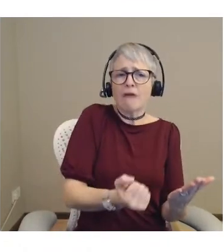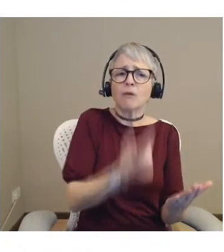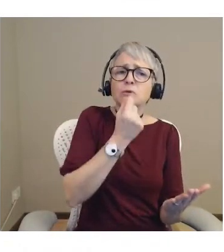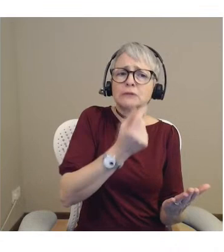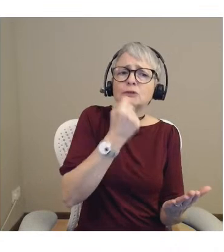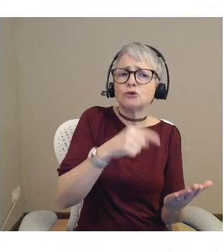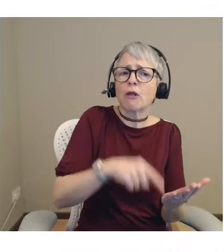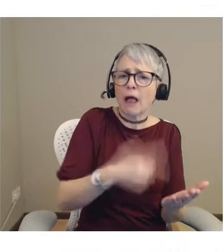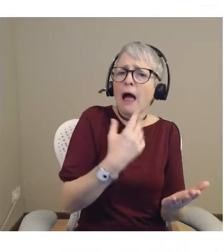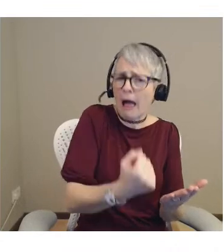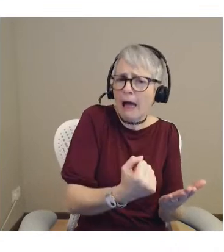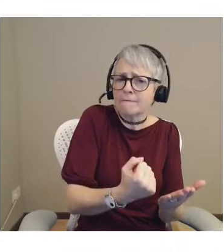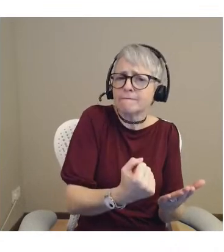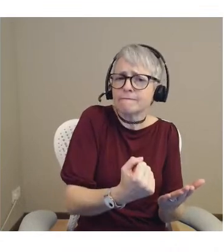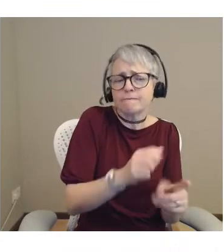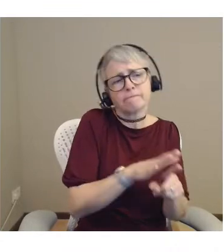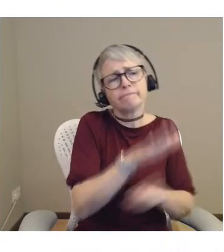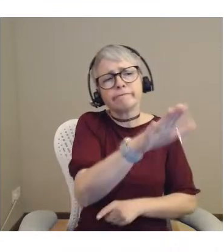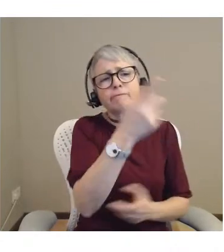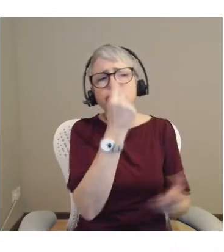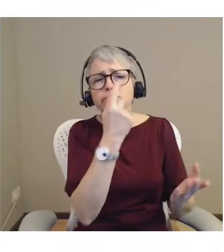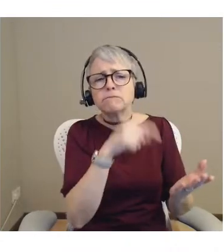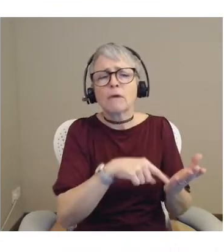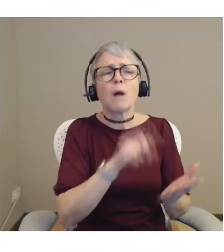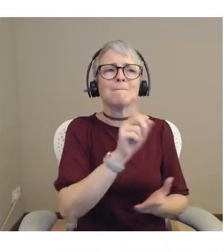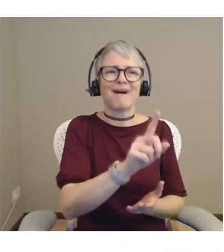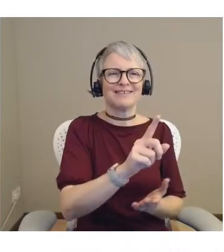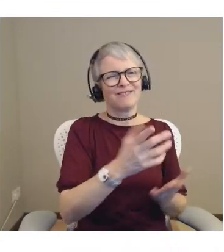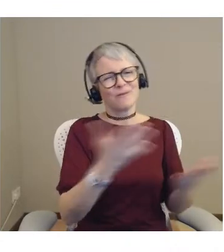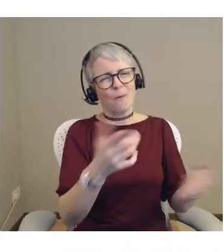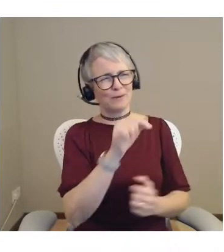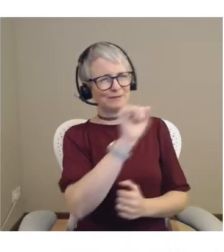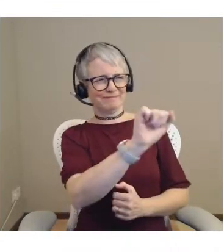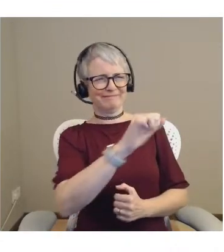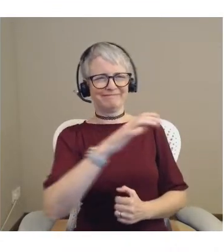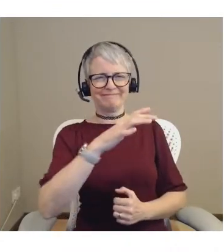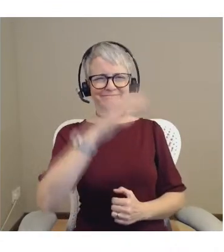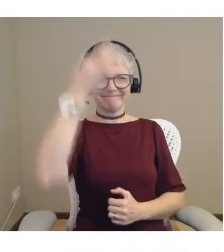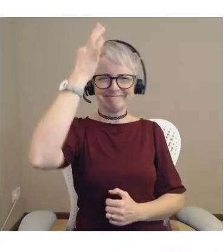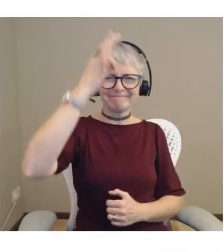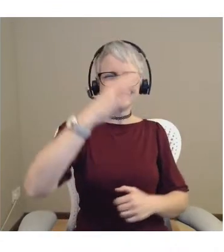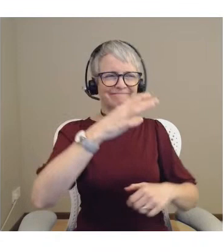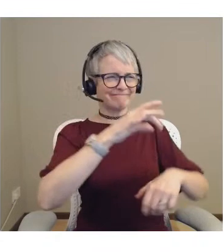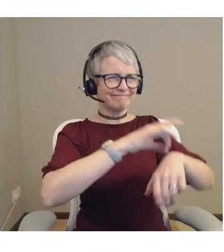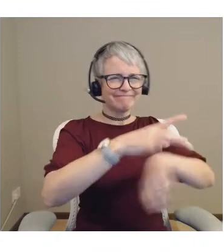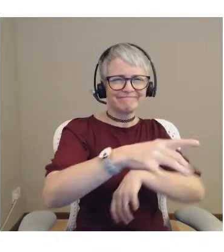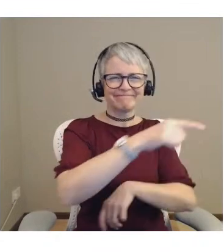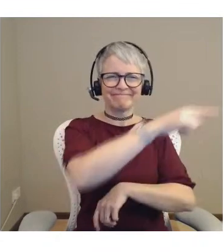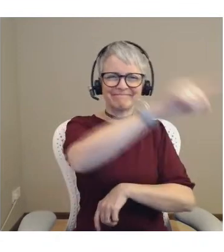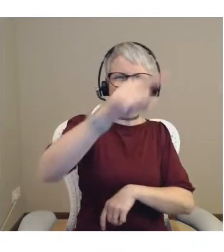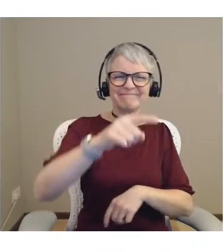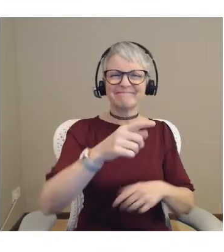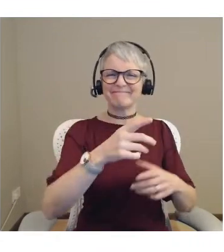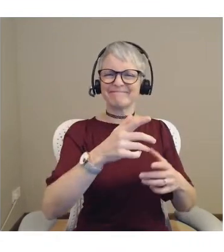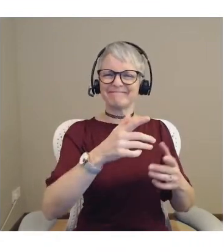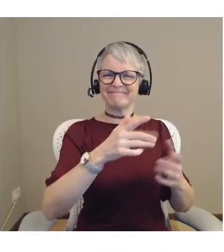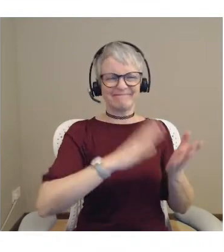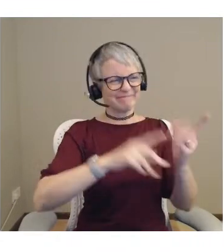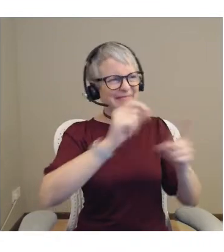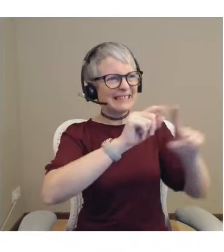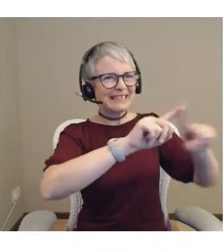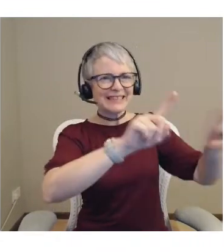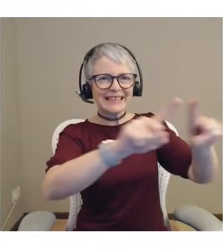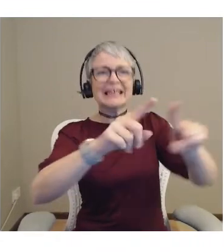strategy, it very much depends on the political will and the political ambition of our institutions and our policymakers. So that's